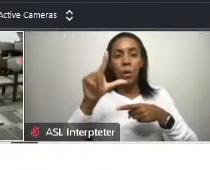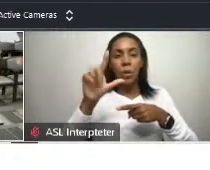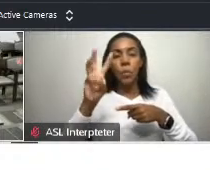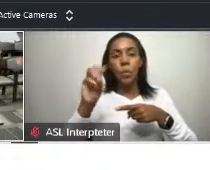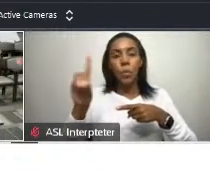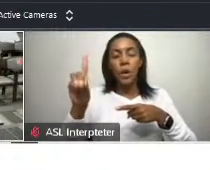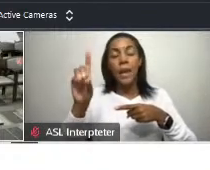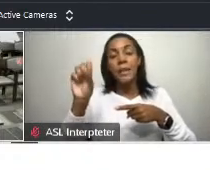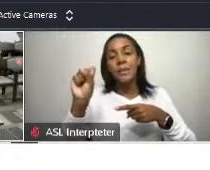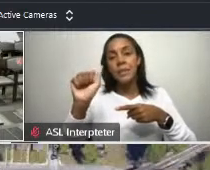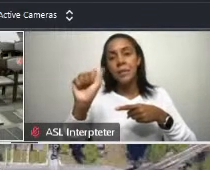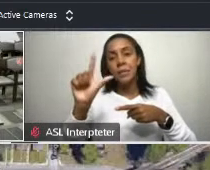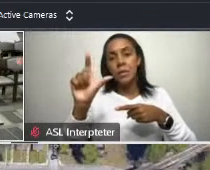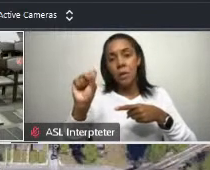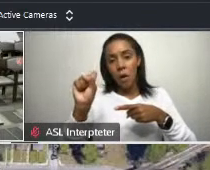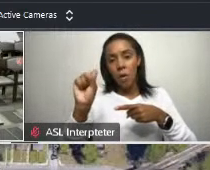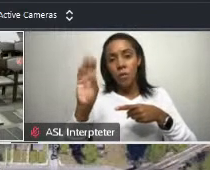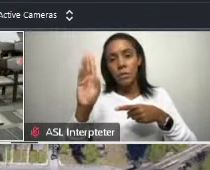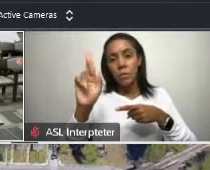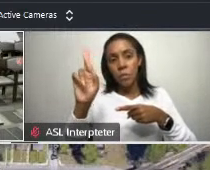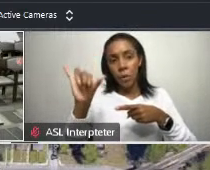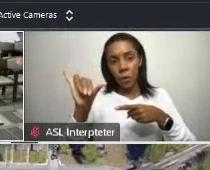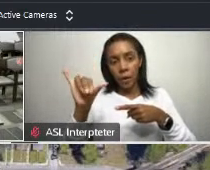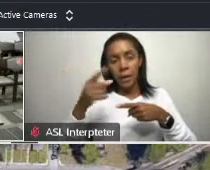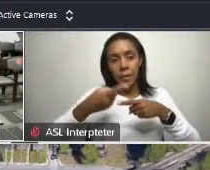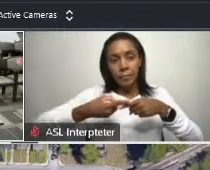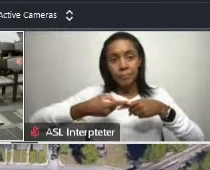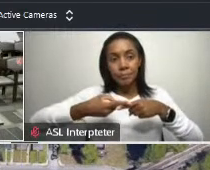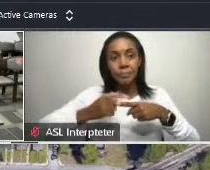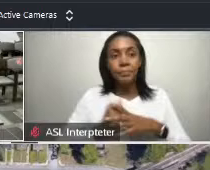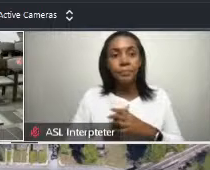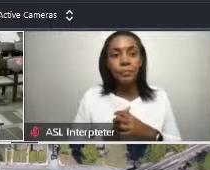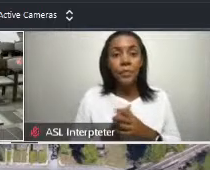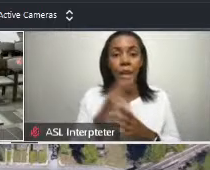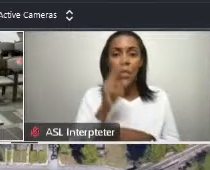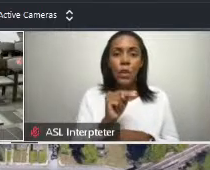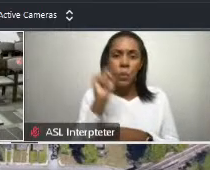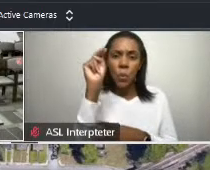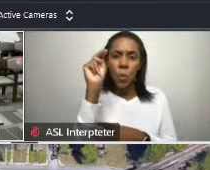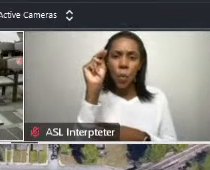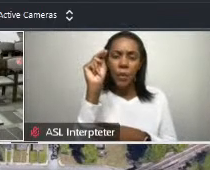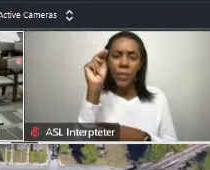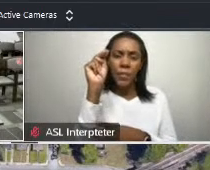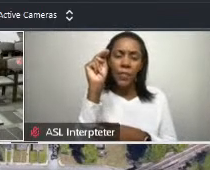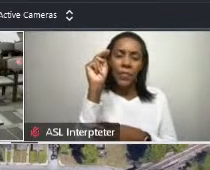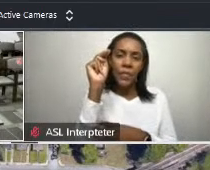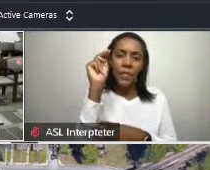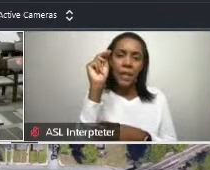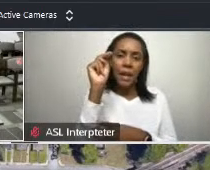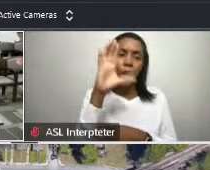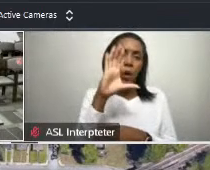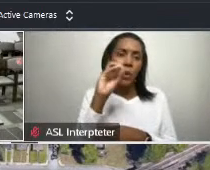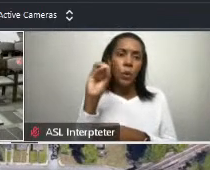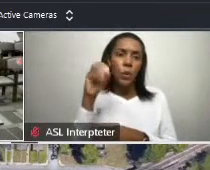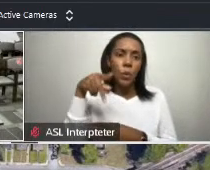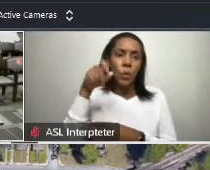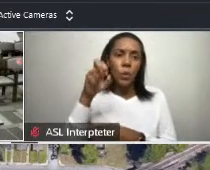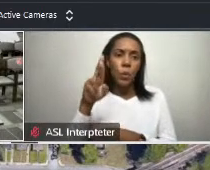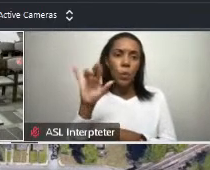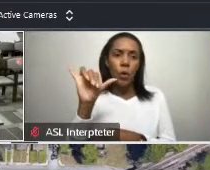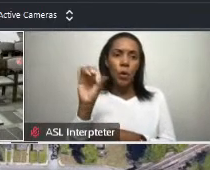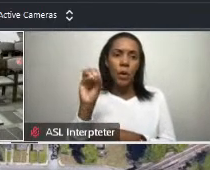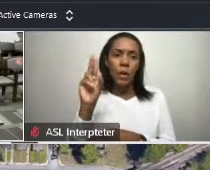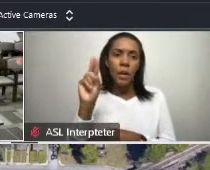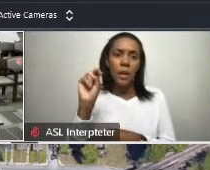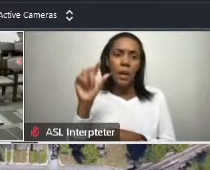slides, one more. This is in the northernmost Cooper Young part of